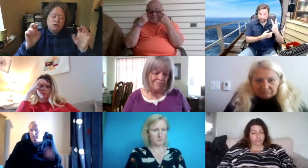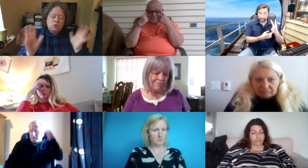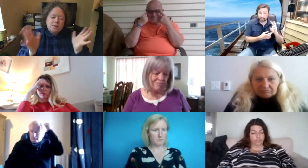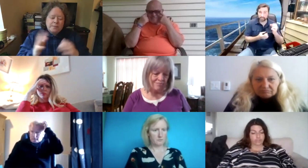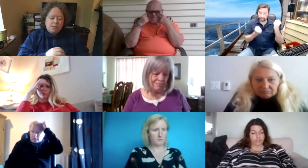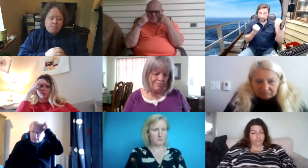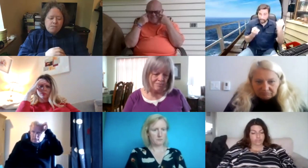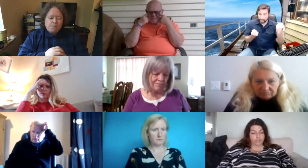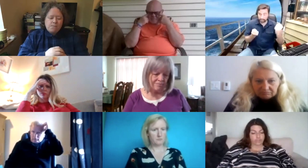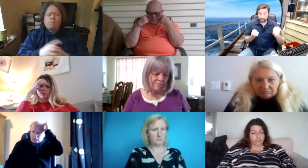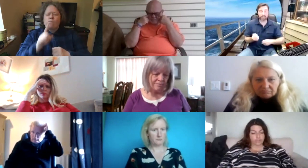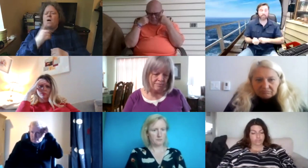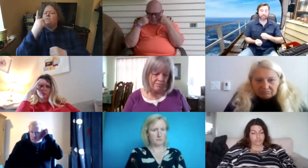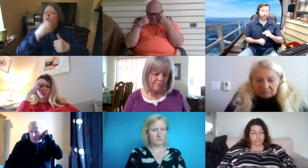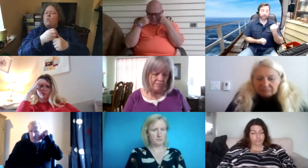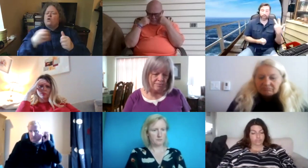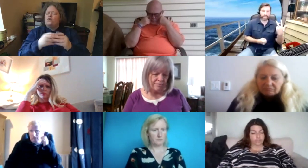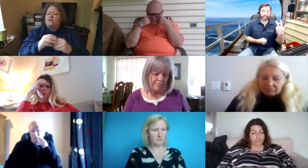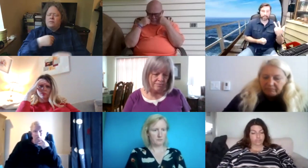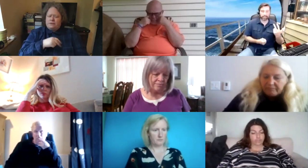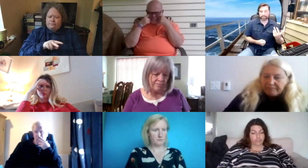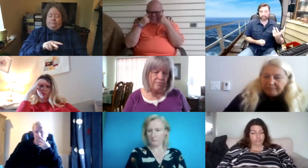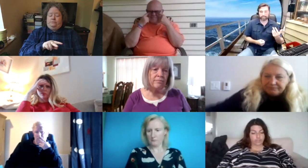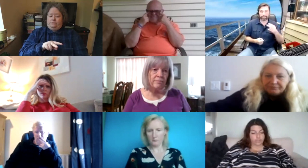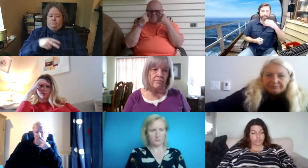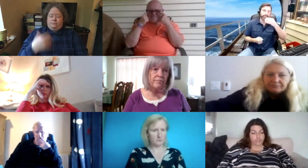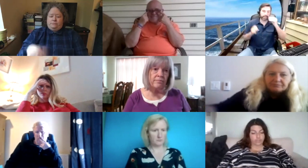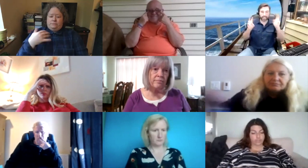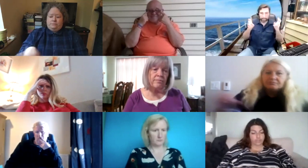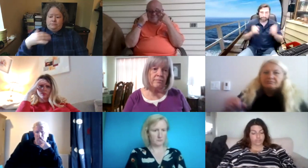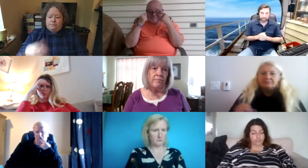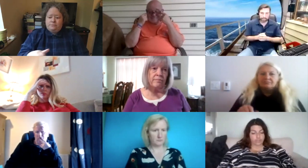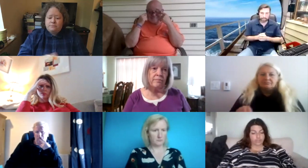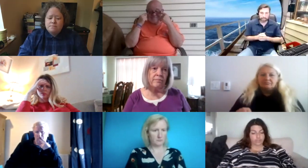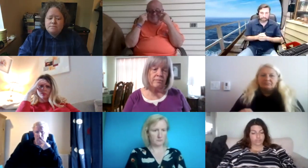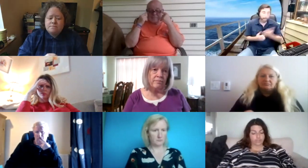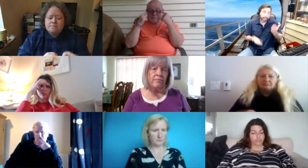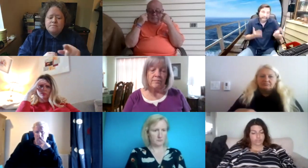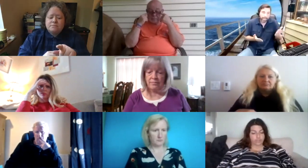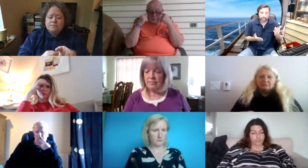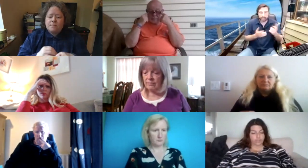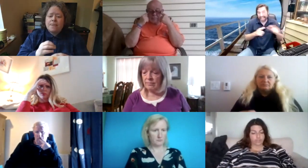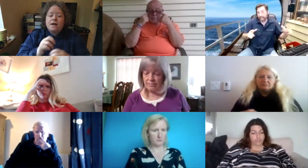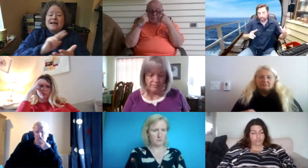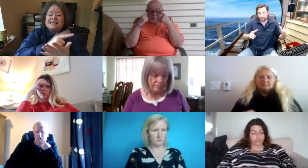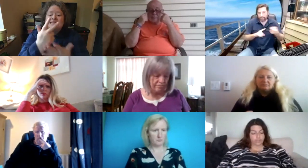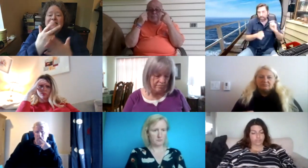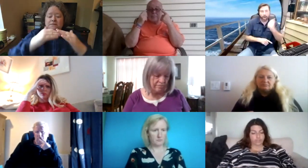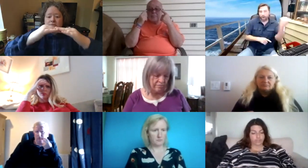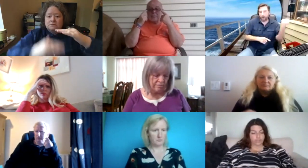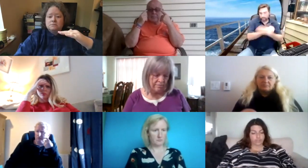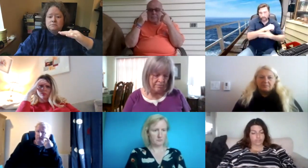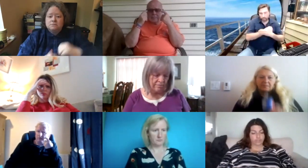they could have come from other countries, so it could have been a language issue here. But the other thing,